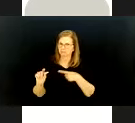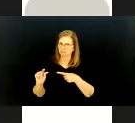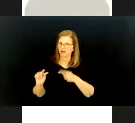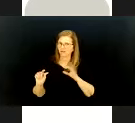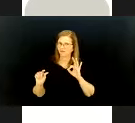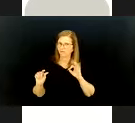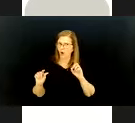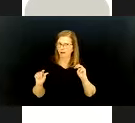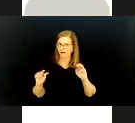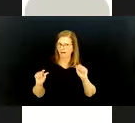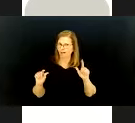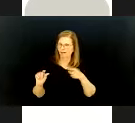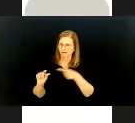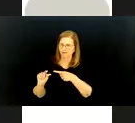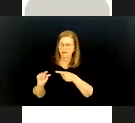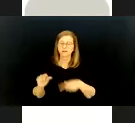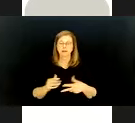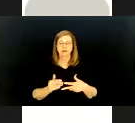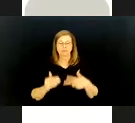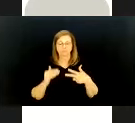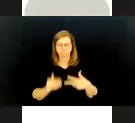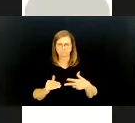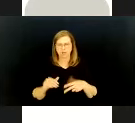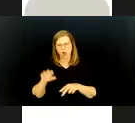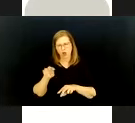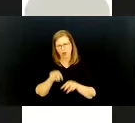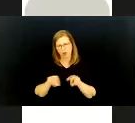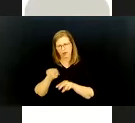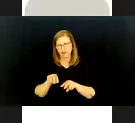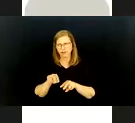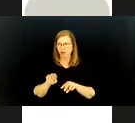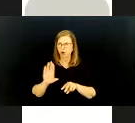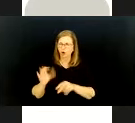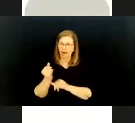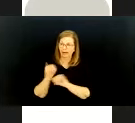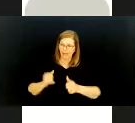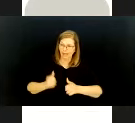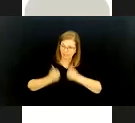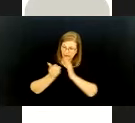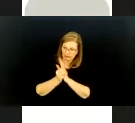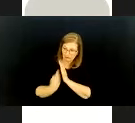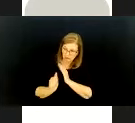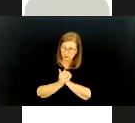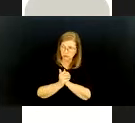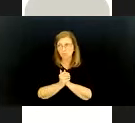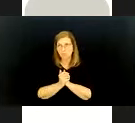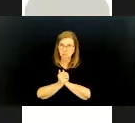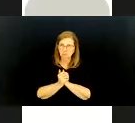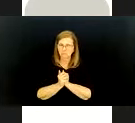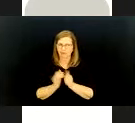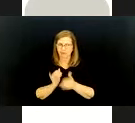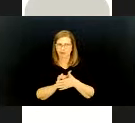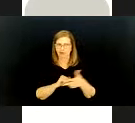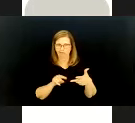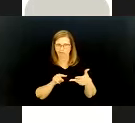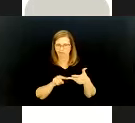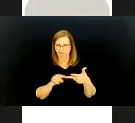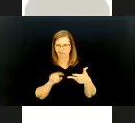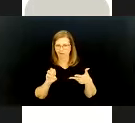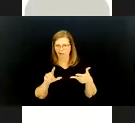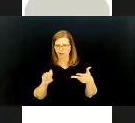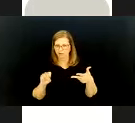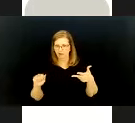And then we also needed to be looking at some of her independent living skills. And so that's where the ELSA comes in, as it looks